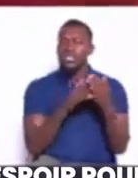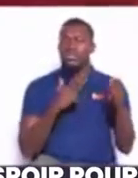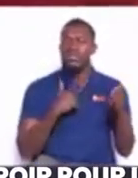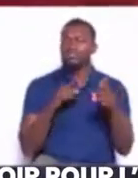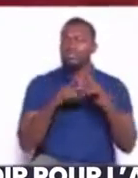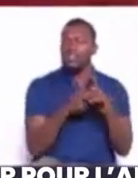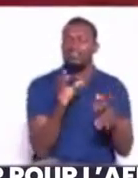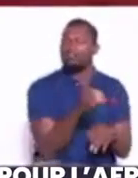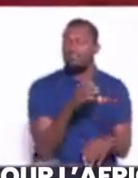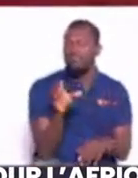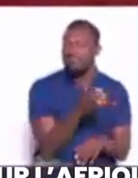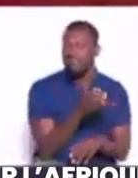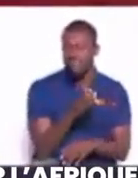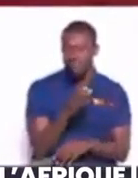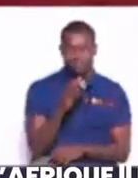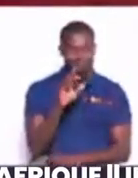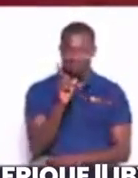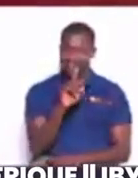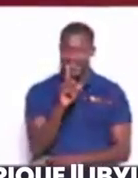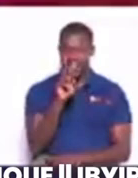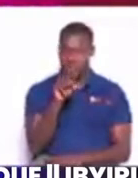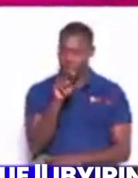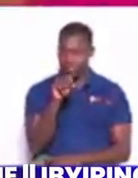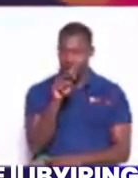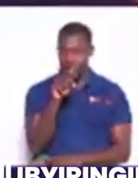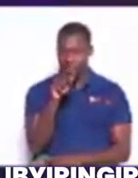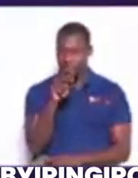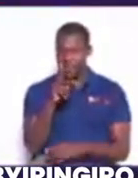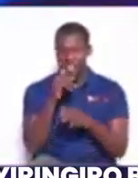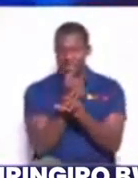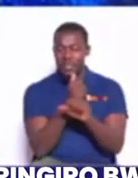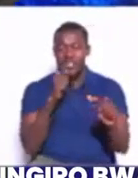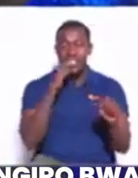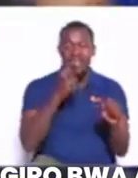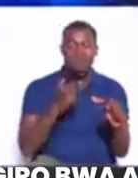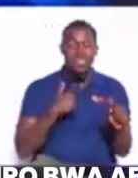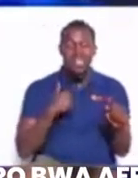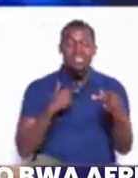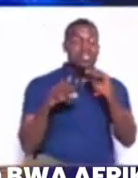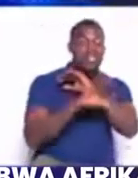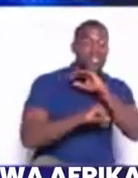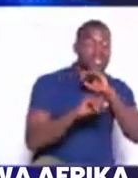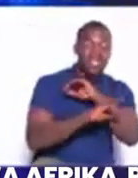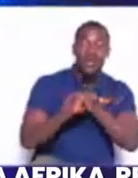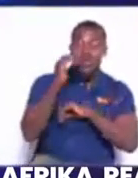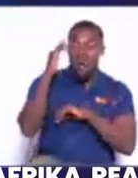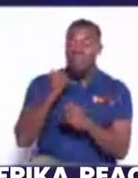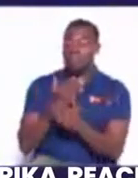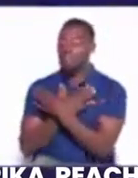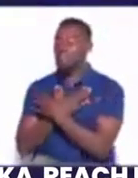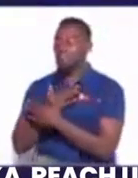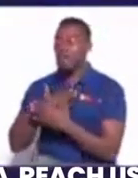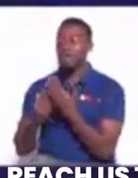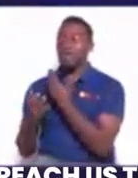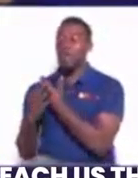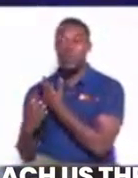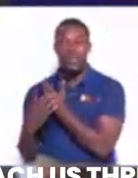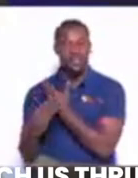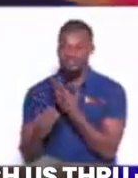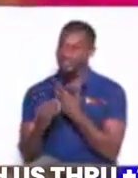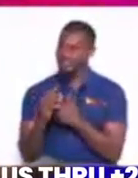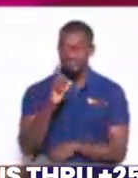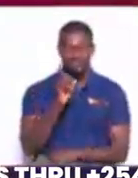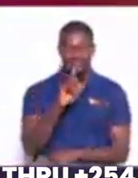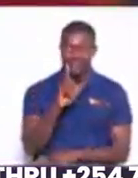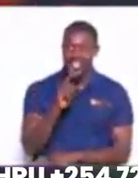blame others because we have entered into a life of robbery, not to blame others because of infidelity. The